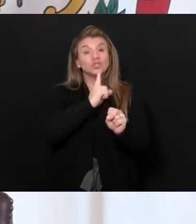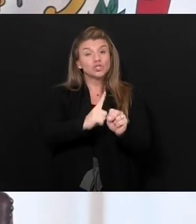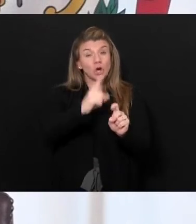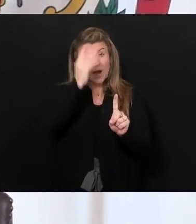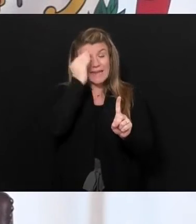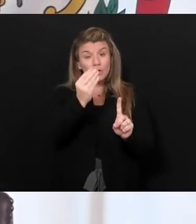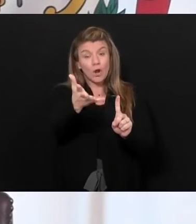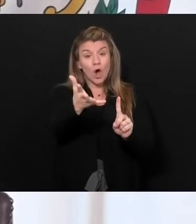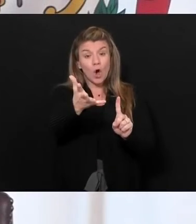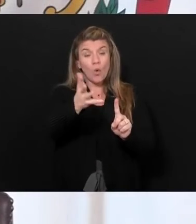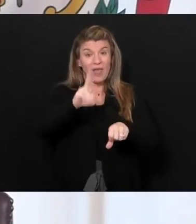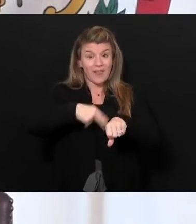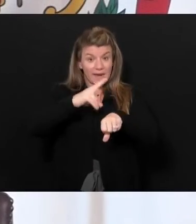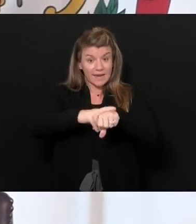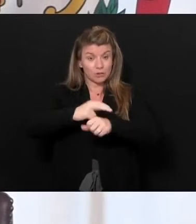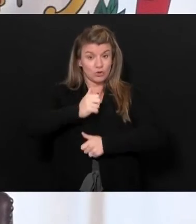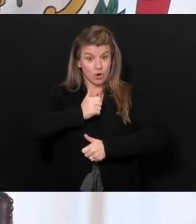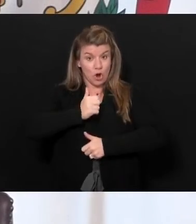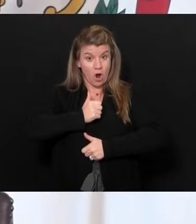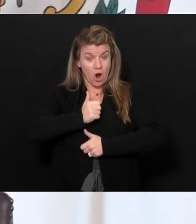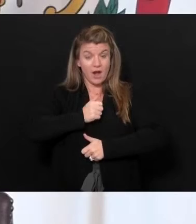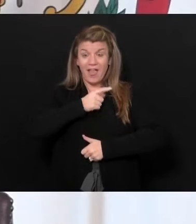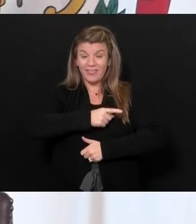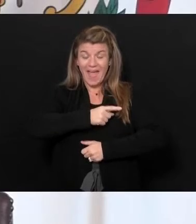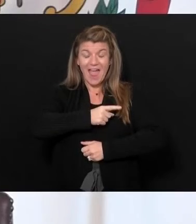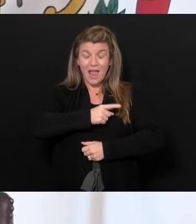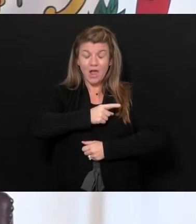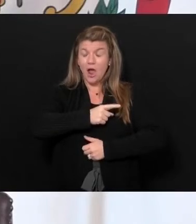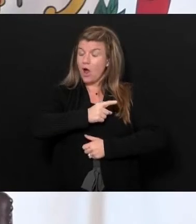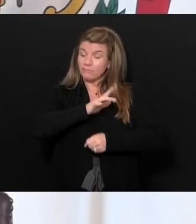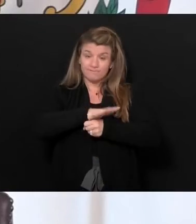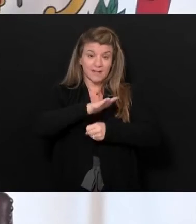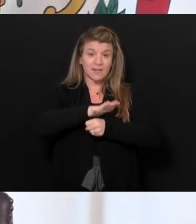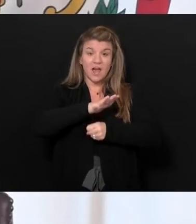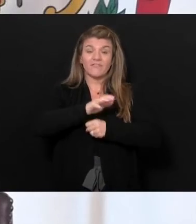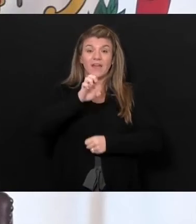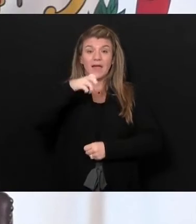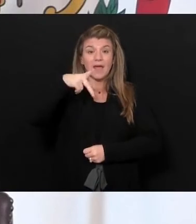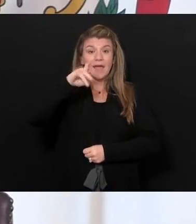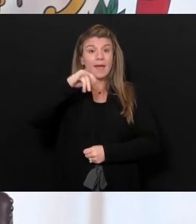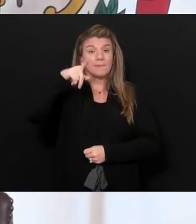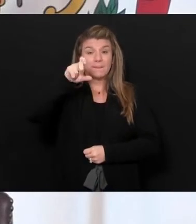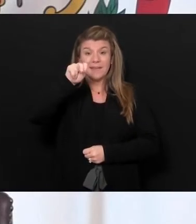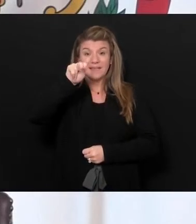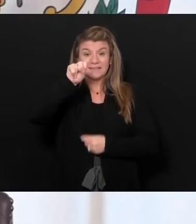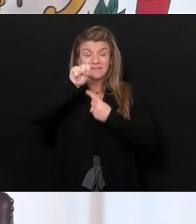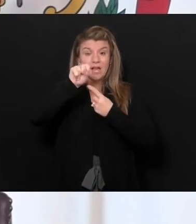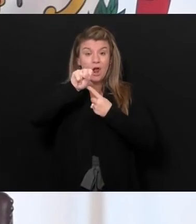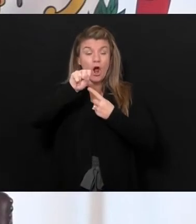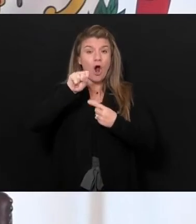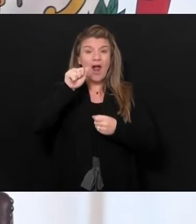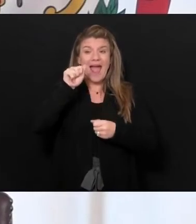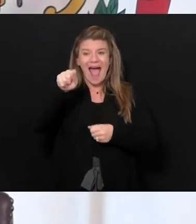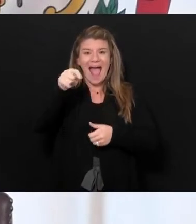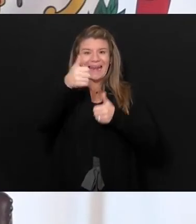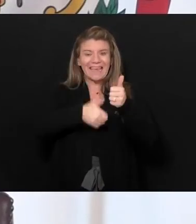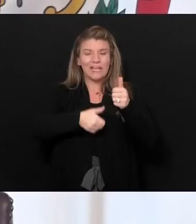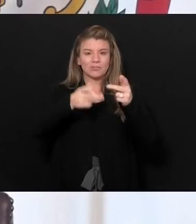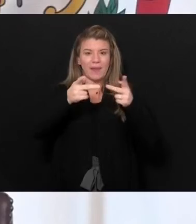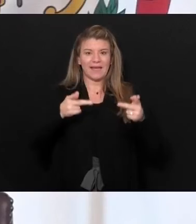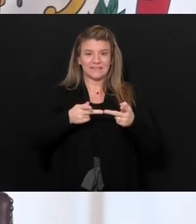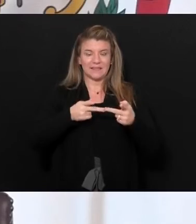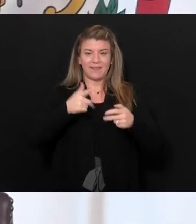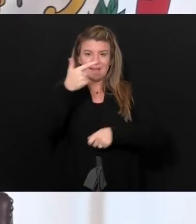that the National Guard is making sure that we have the EpiPens at all the